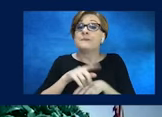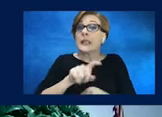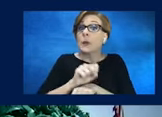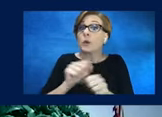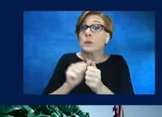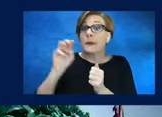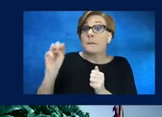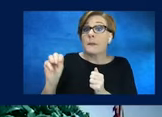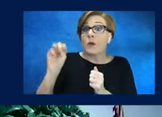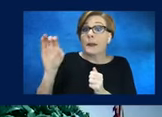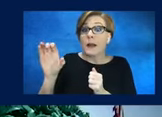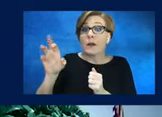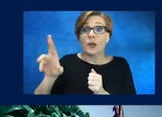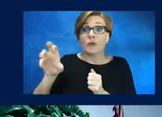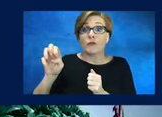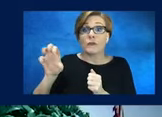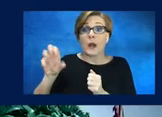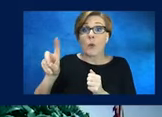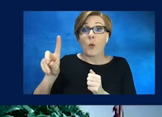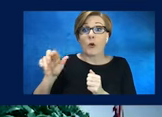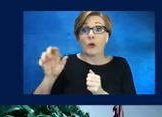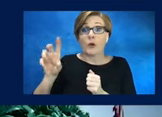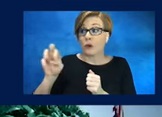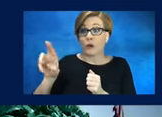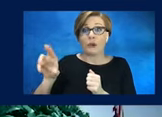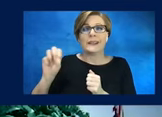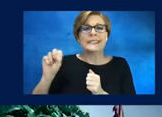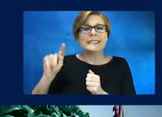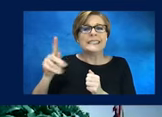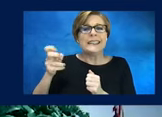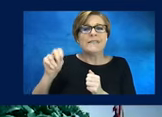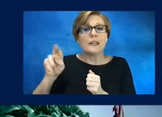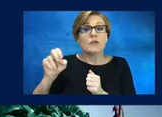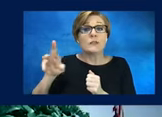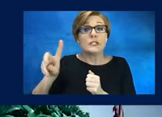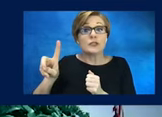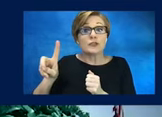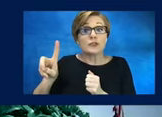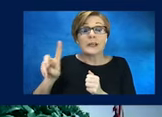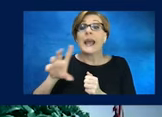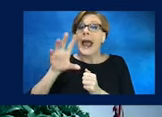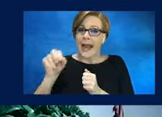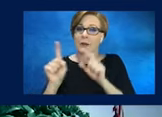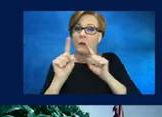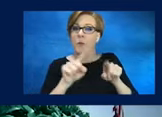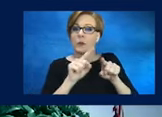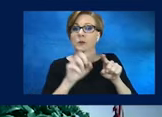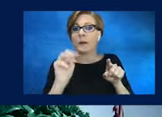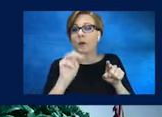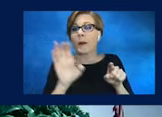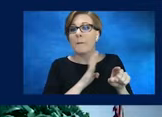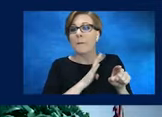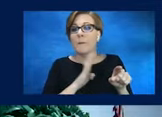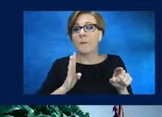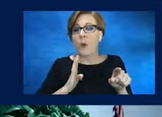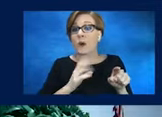County Recorder, Stephen Richard, and he also reports to the Maricopa County Board of Supervisors. So let